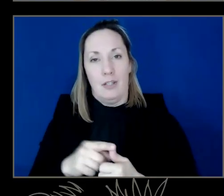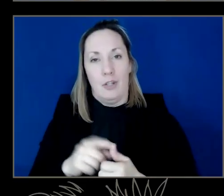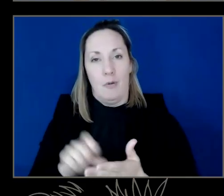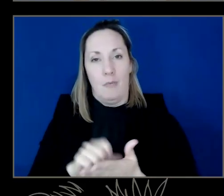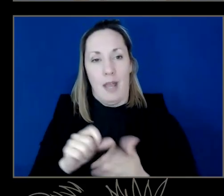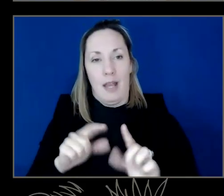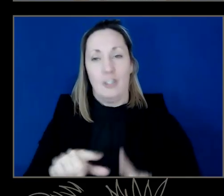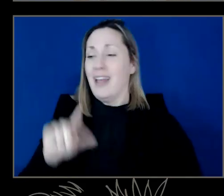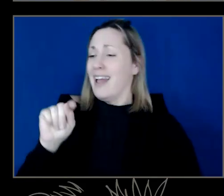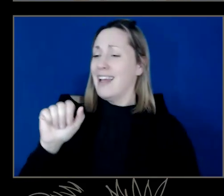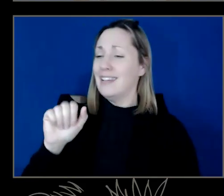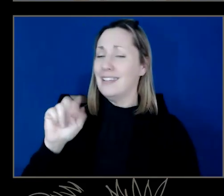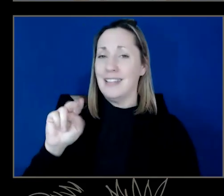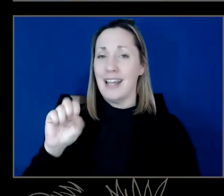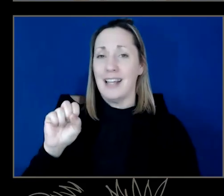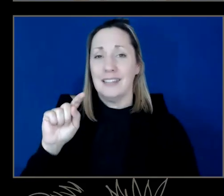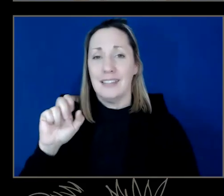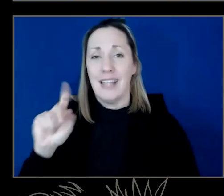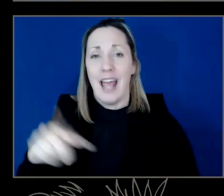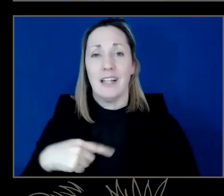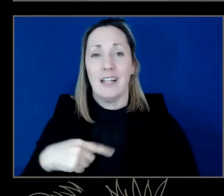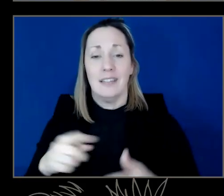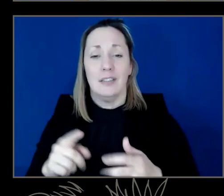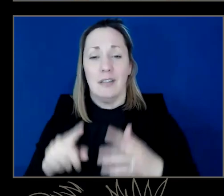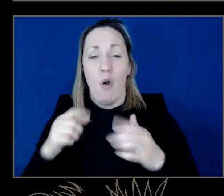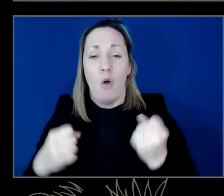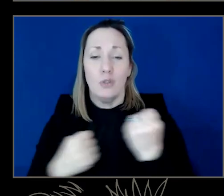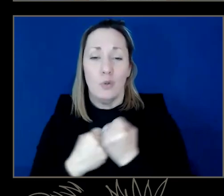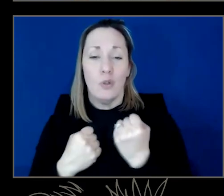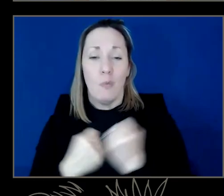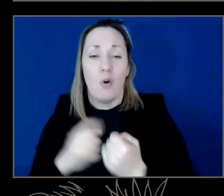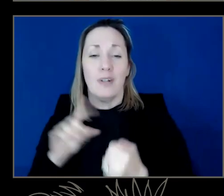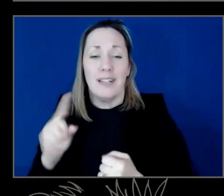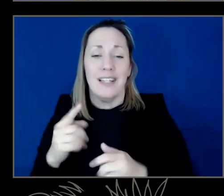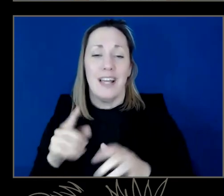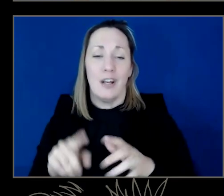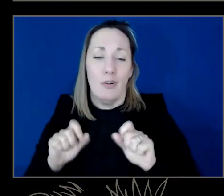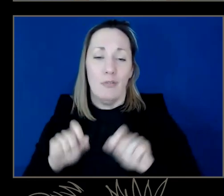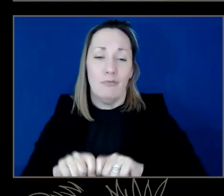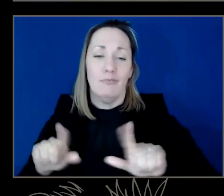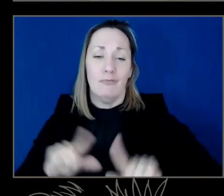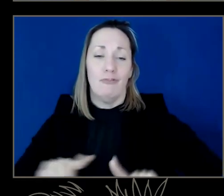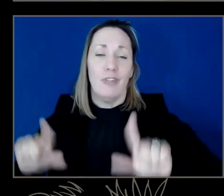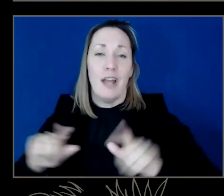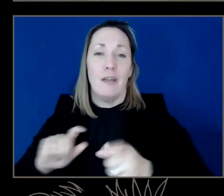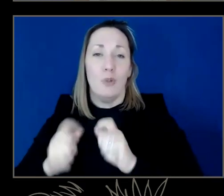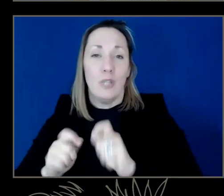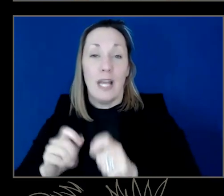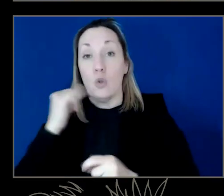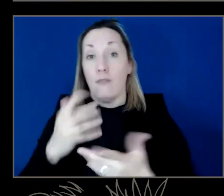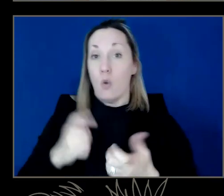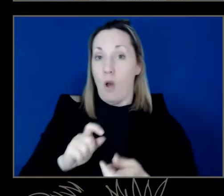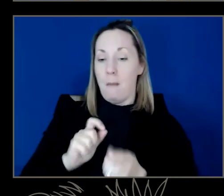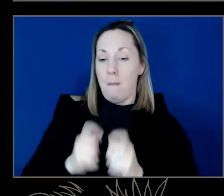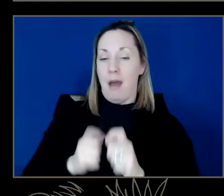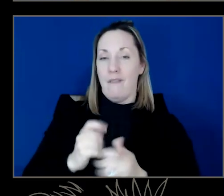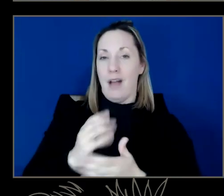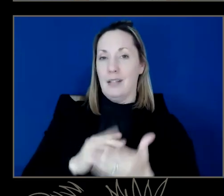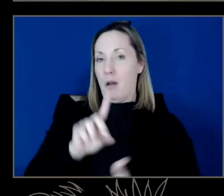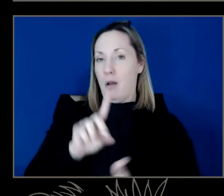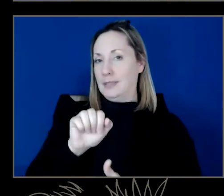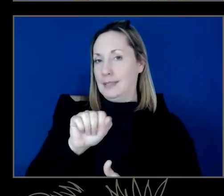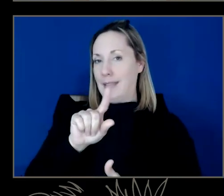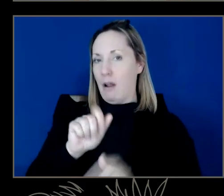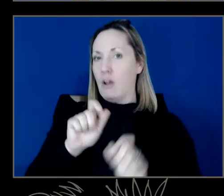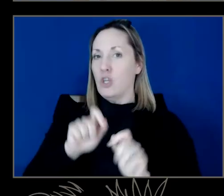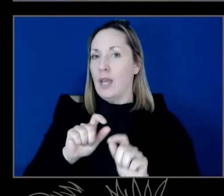even supports single flight mutations. What that means is if you send a network request to modify some data, you can perform that